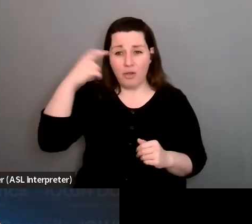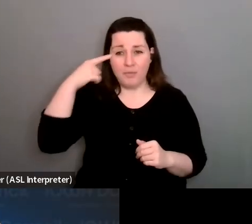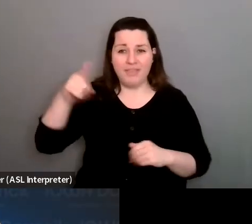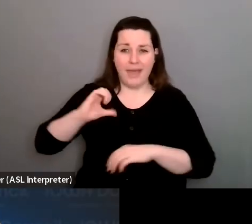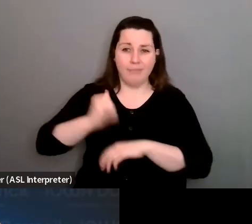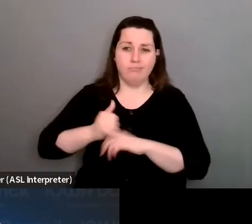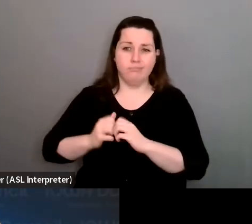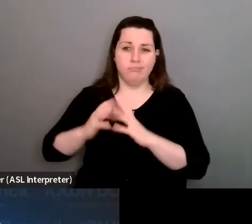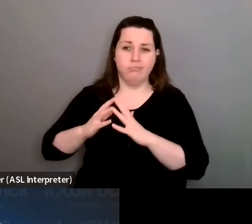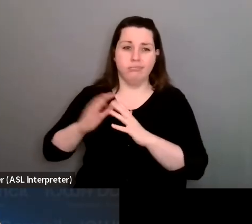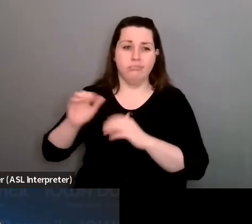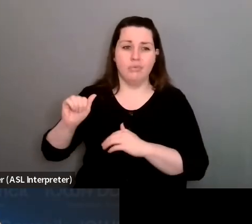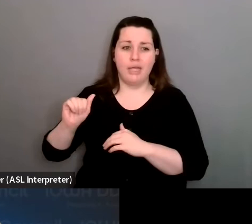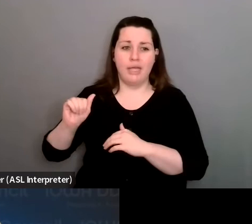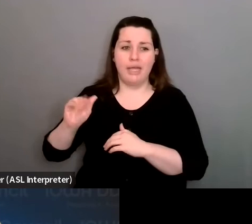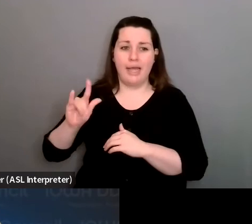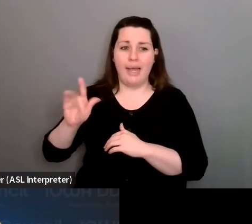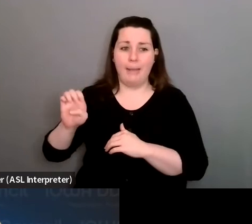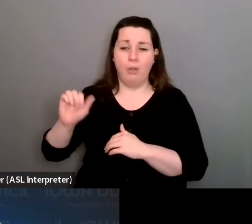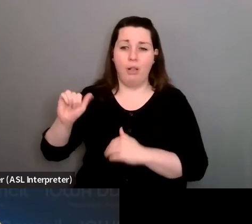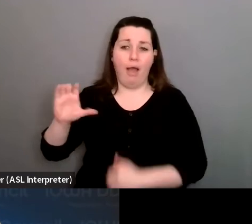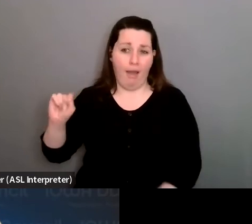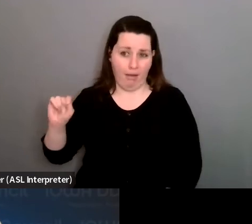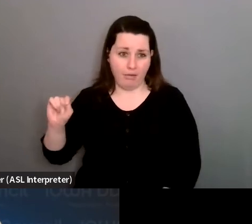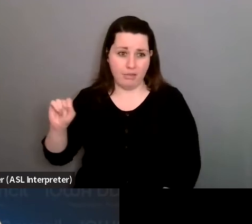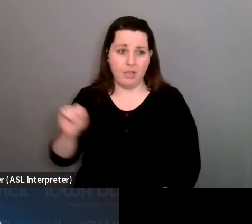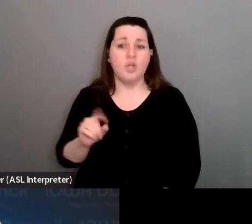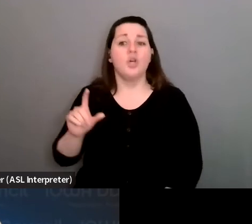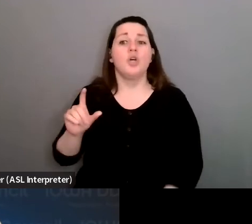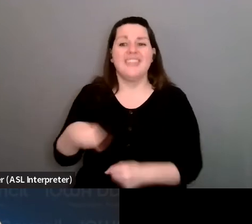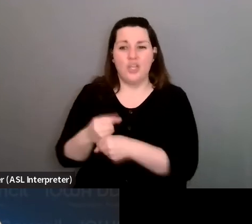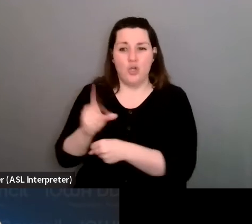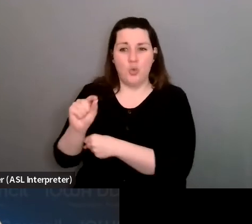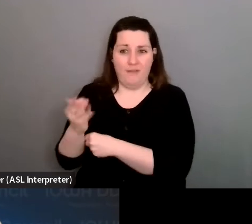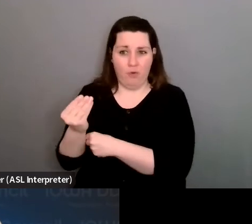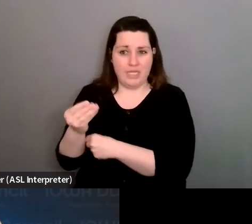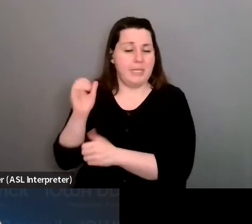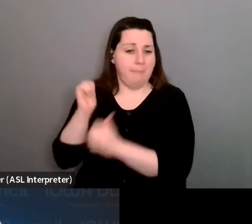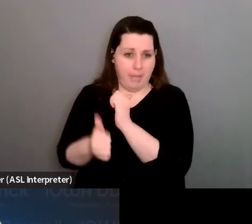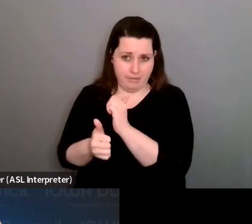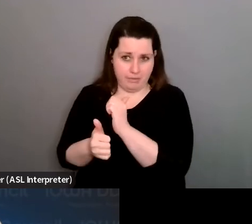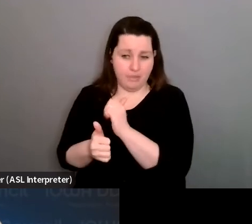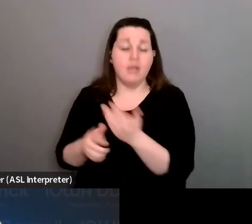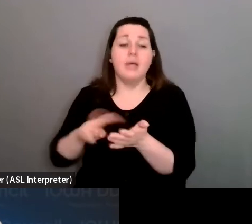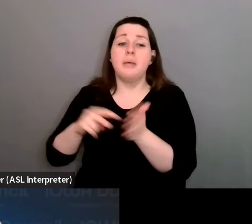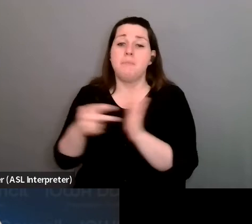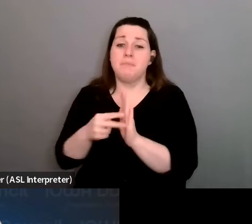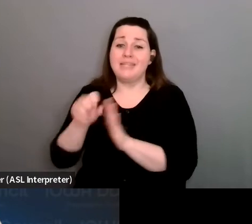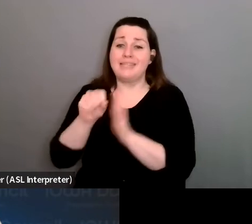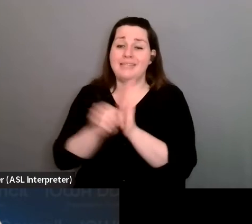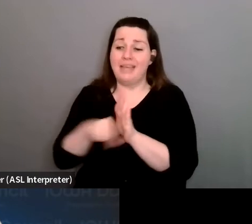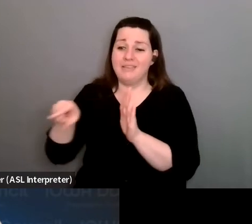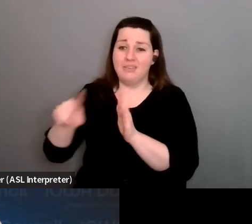the ABLE Act was passed in 2014. That enabled states to start their